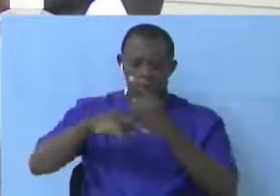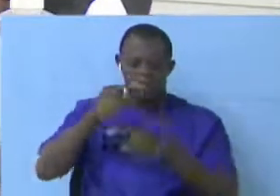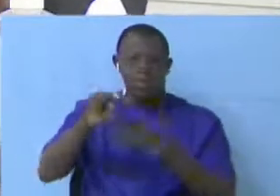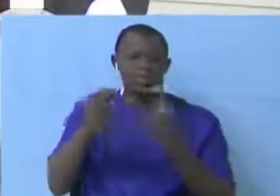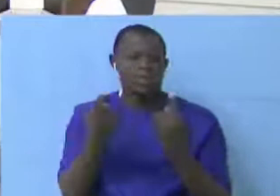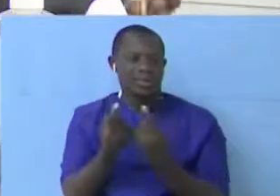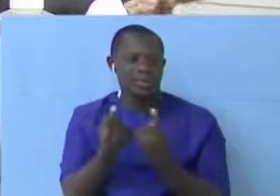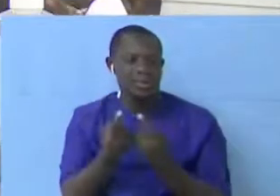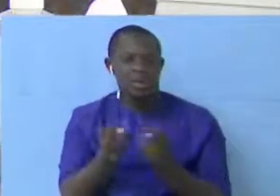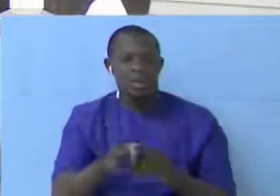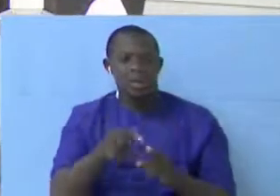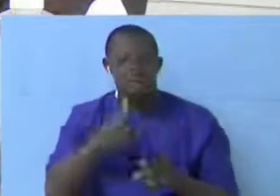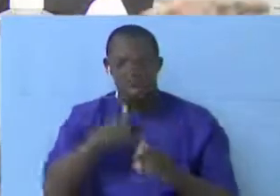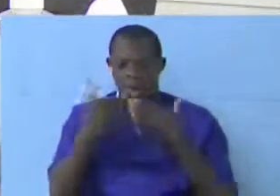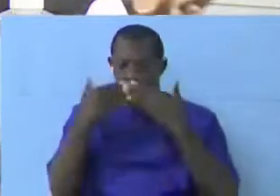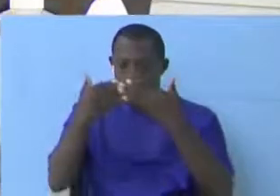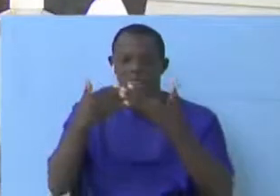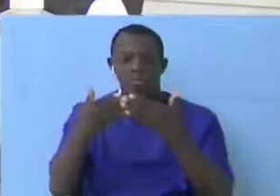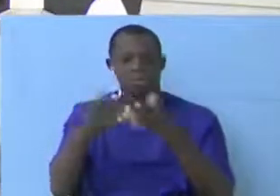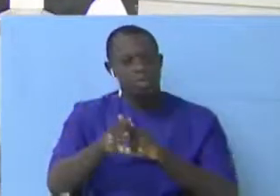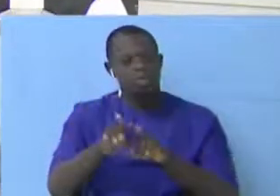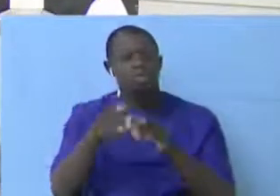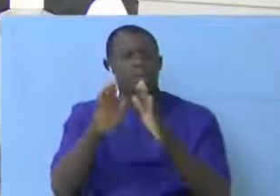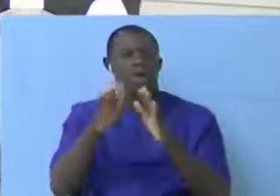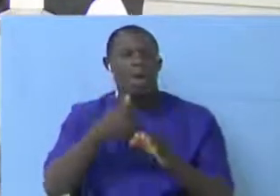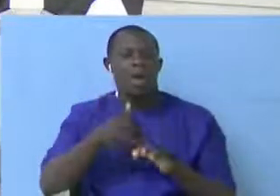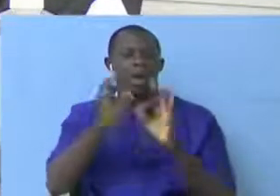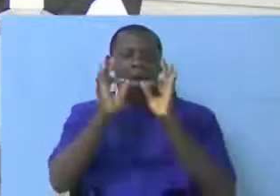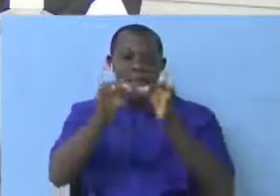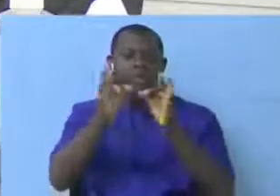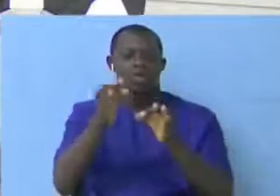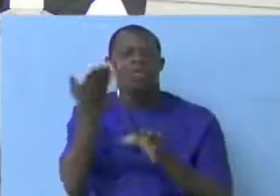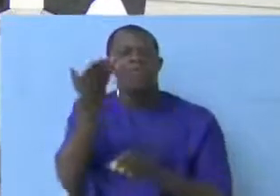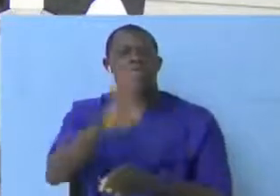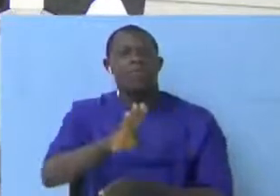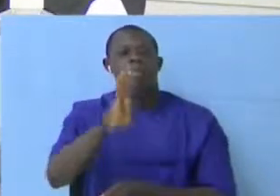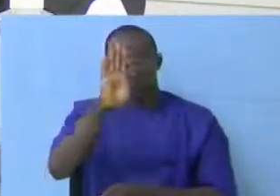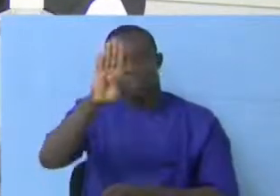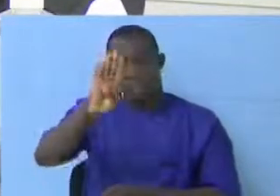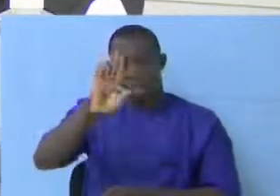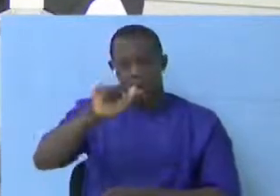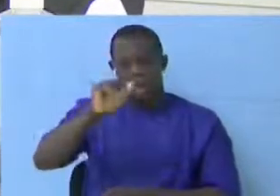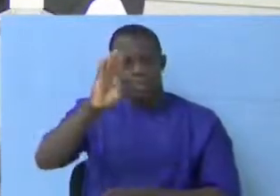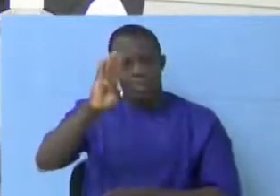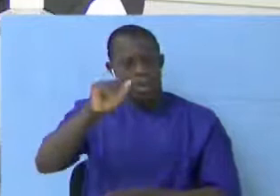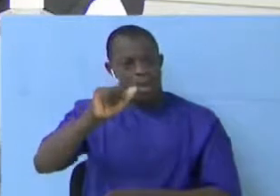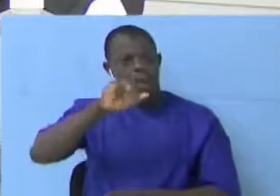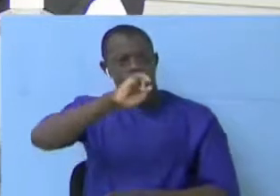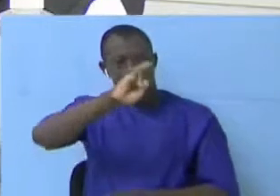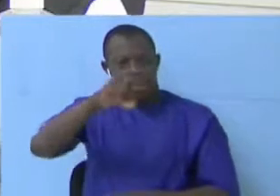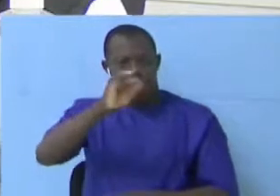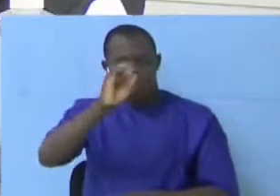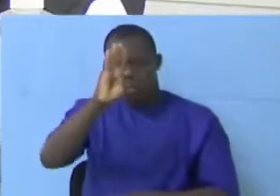I told him, like I have explained from Baba Job's compound, what has happened up to the PIU.